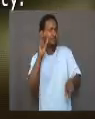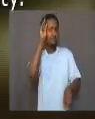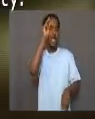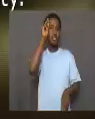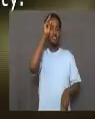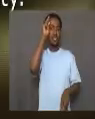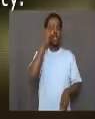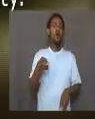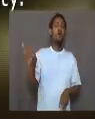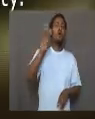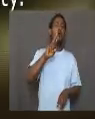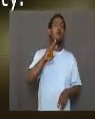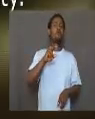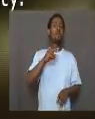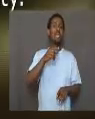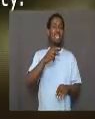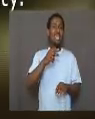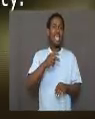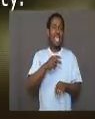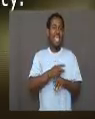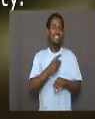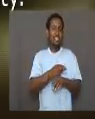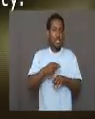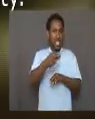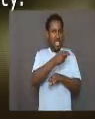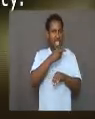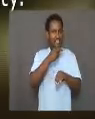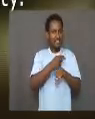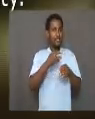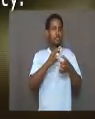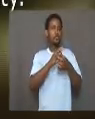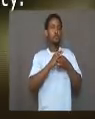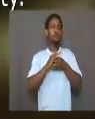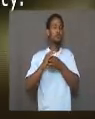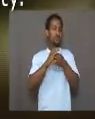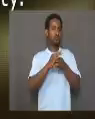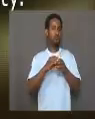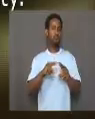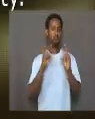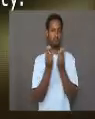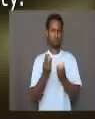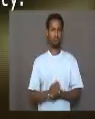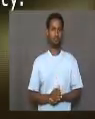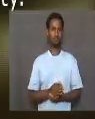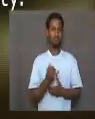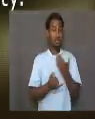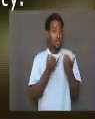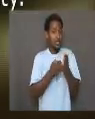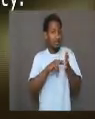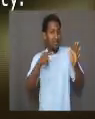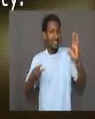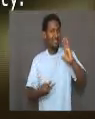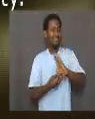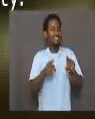cultural or ethnic groups within society. It means